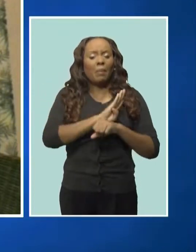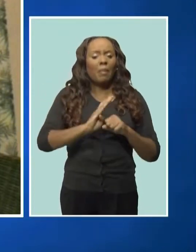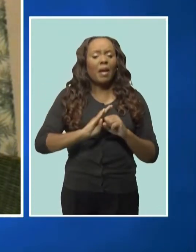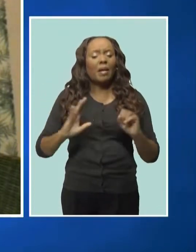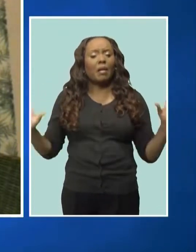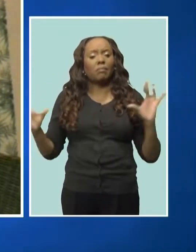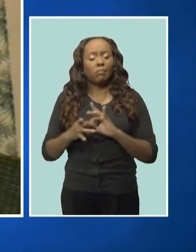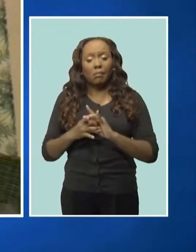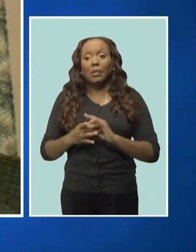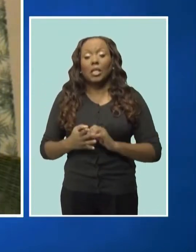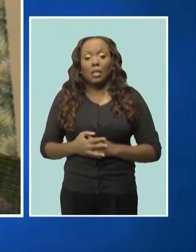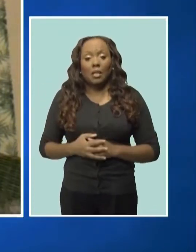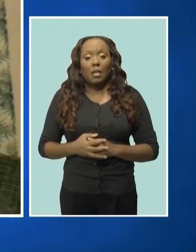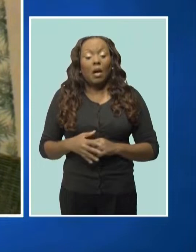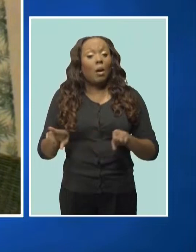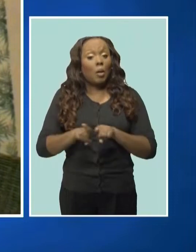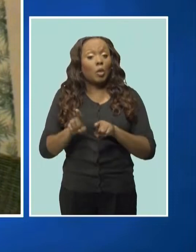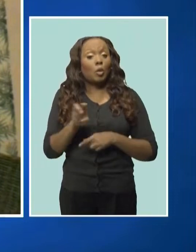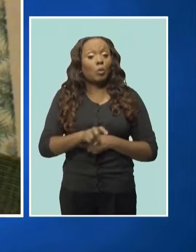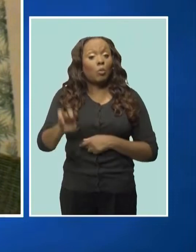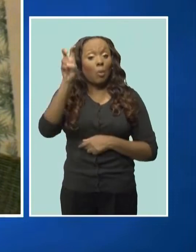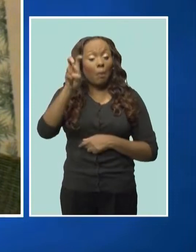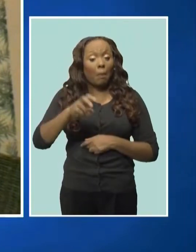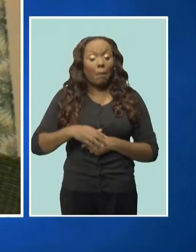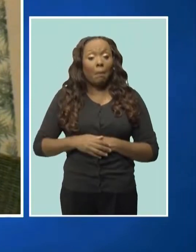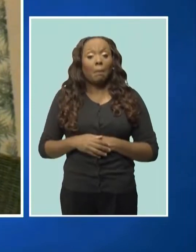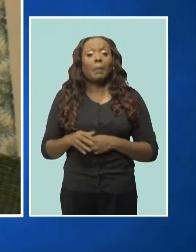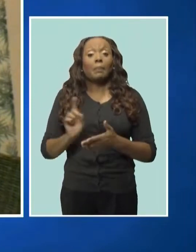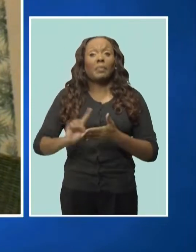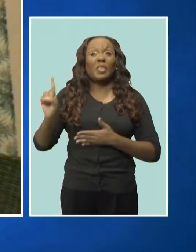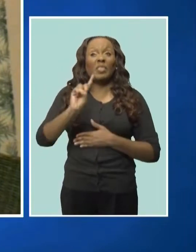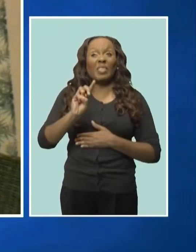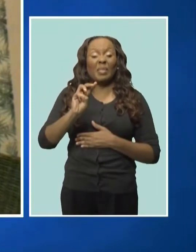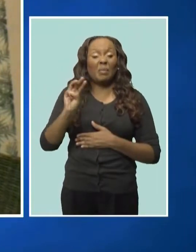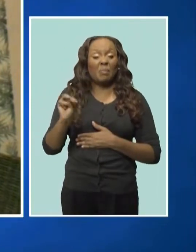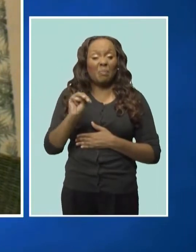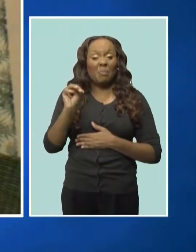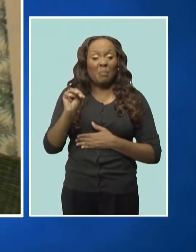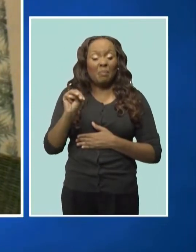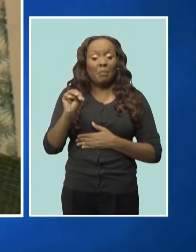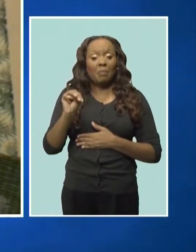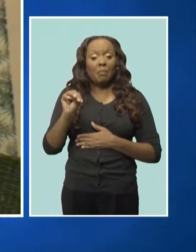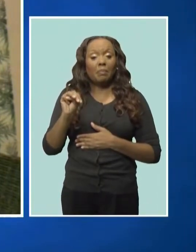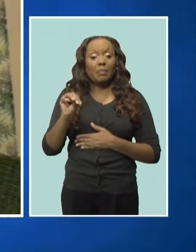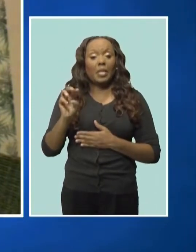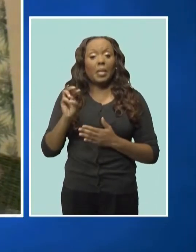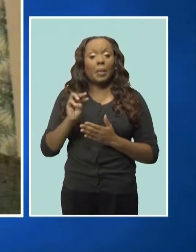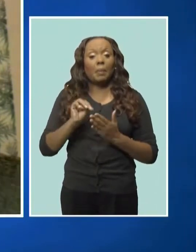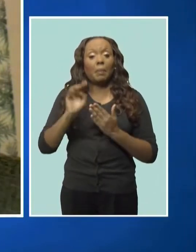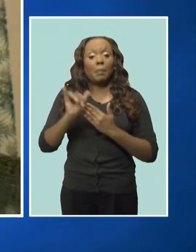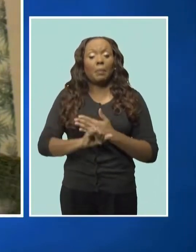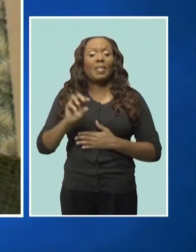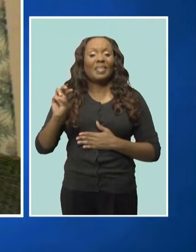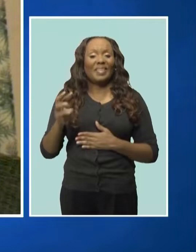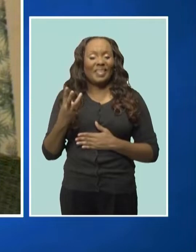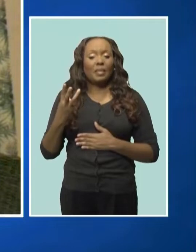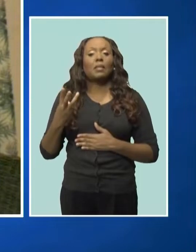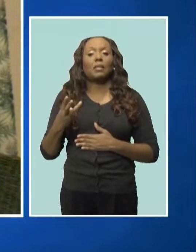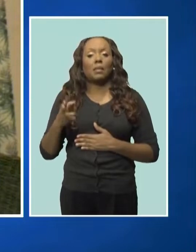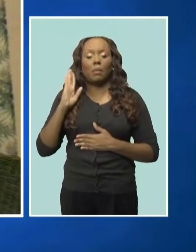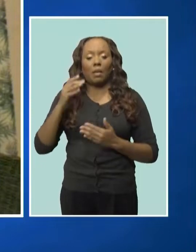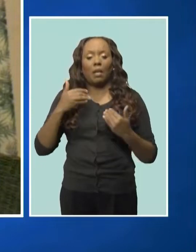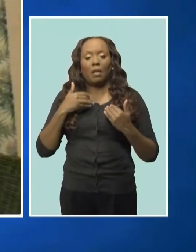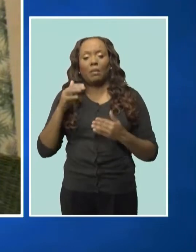said, this month on Monday from the 6th to the 13th, we will have these